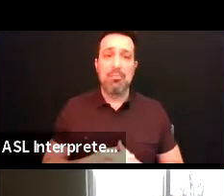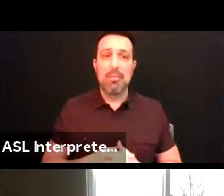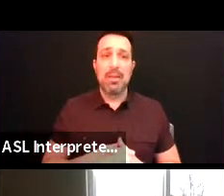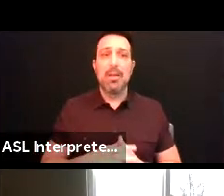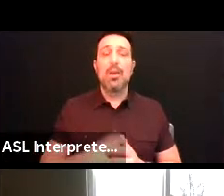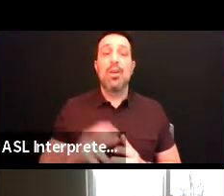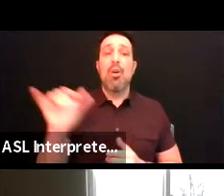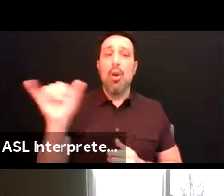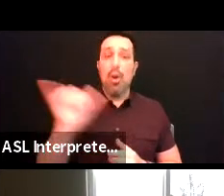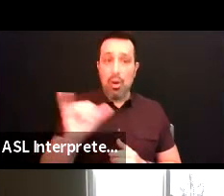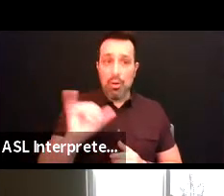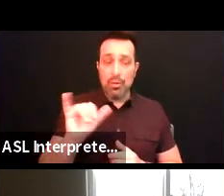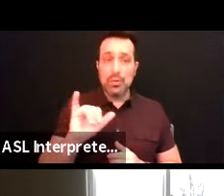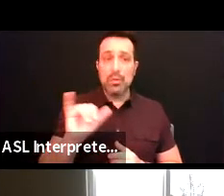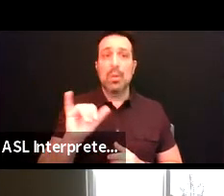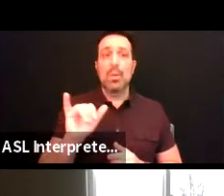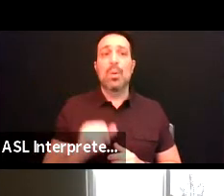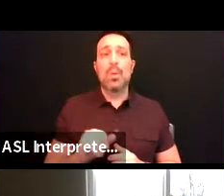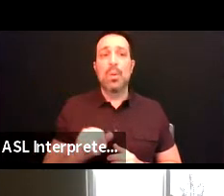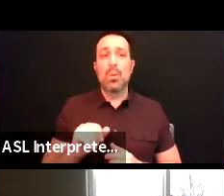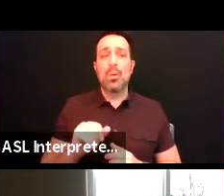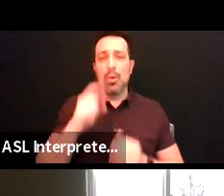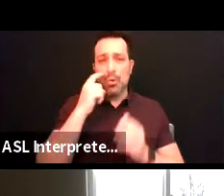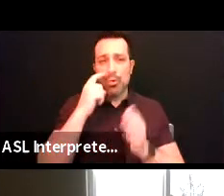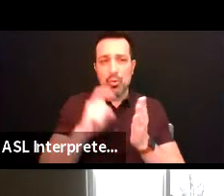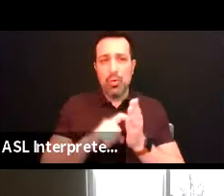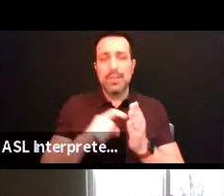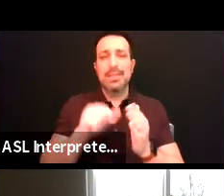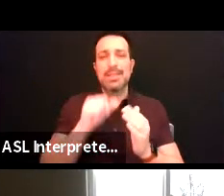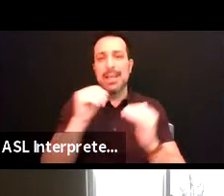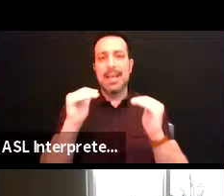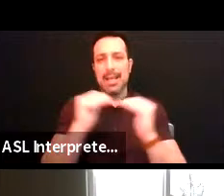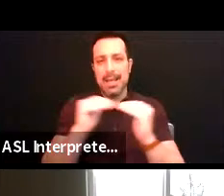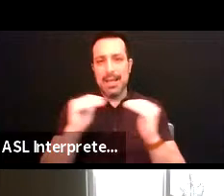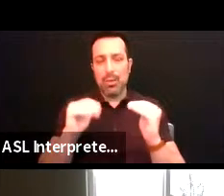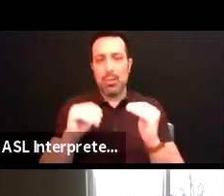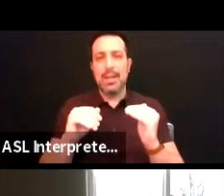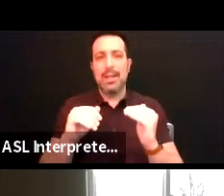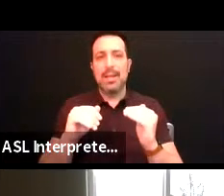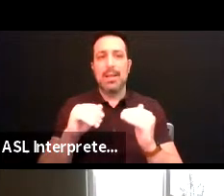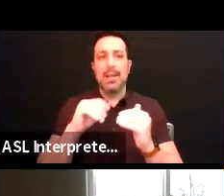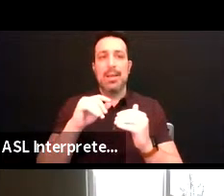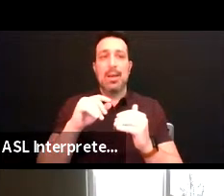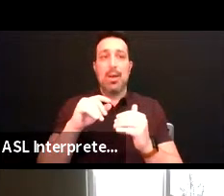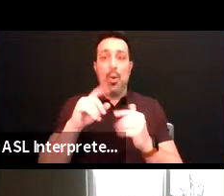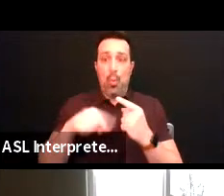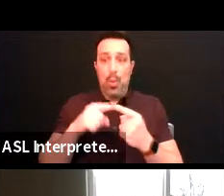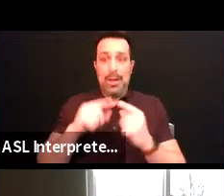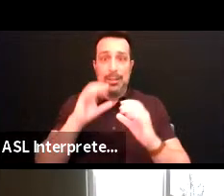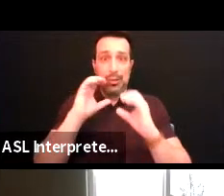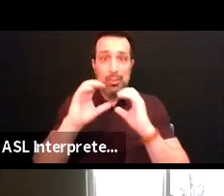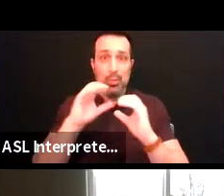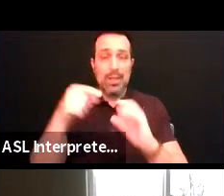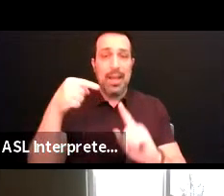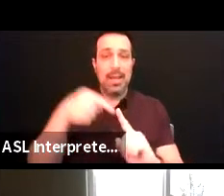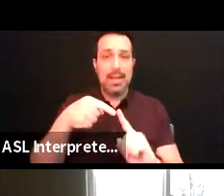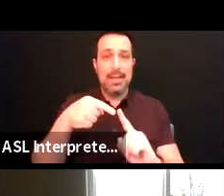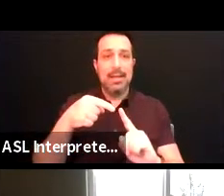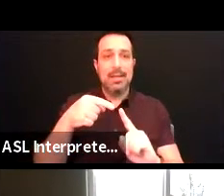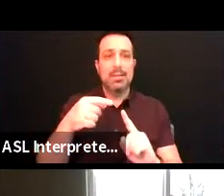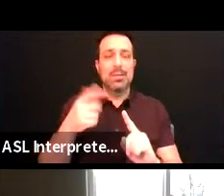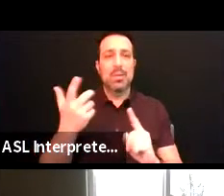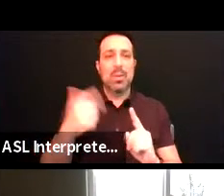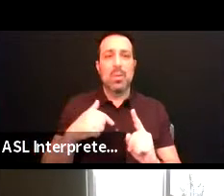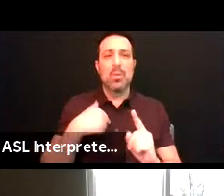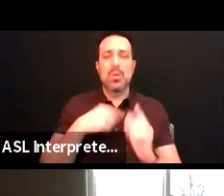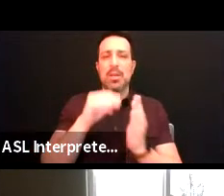addition to that, like noticing inequity as it's being communicated in the sense of like,